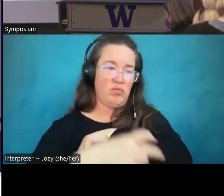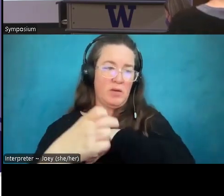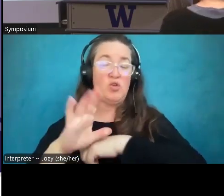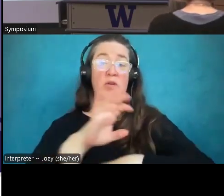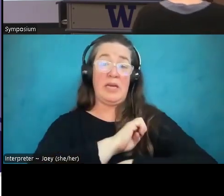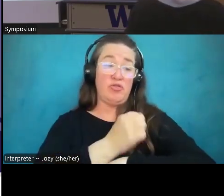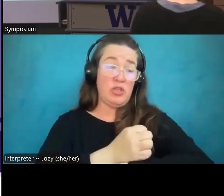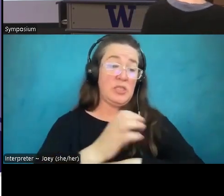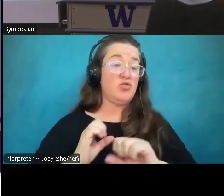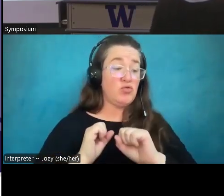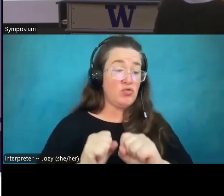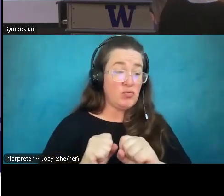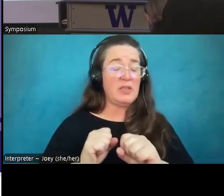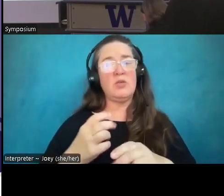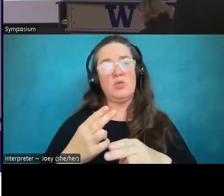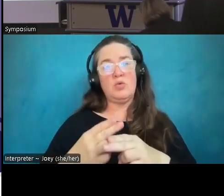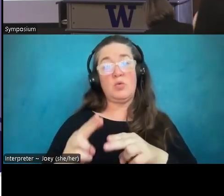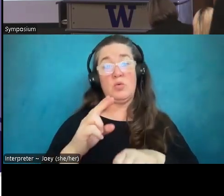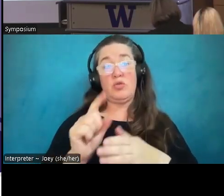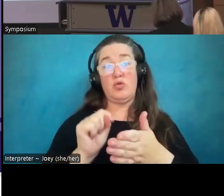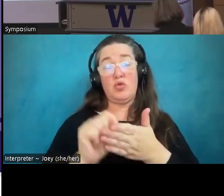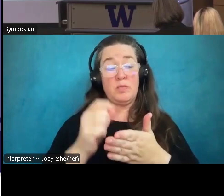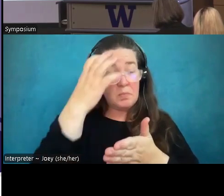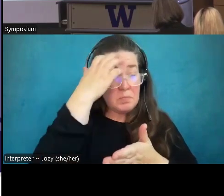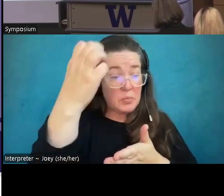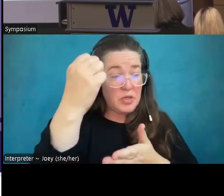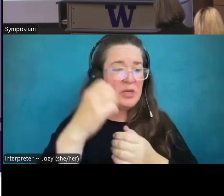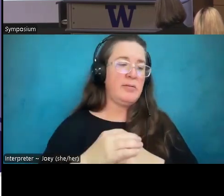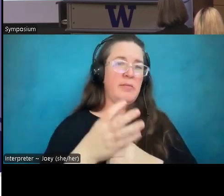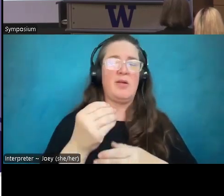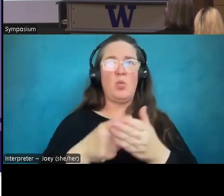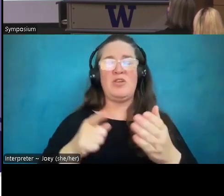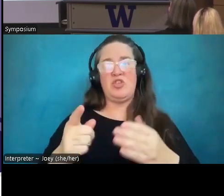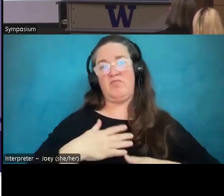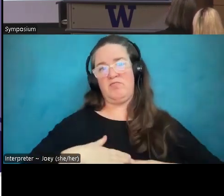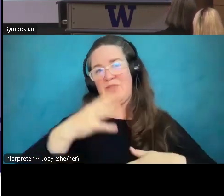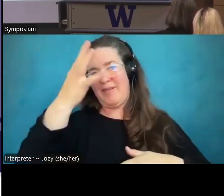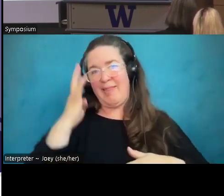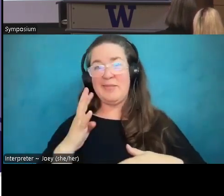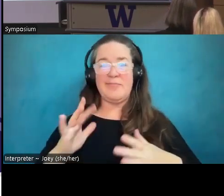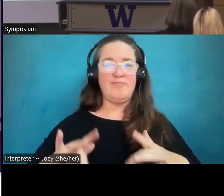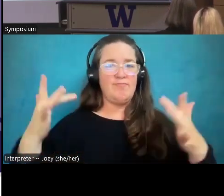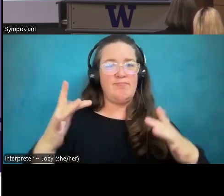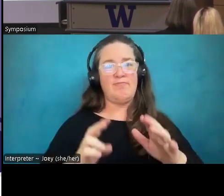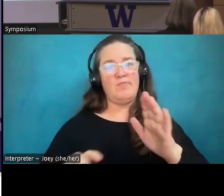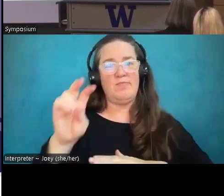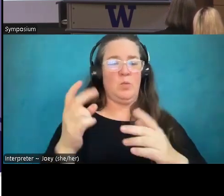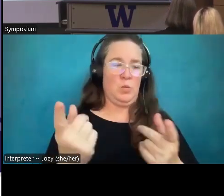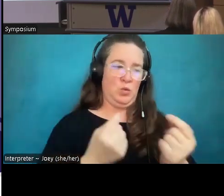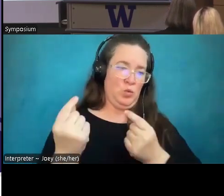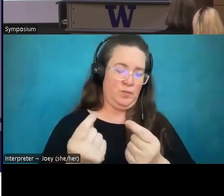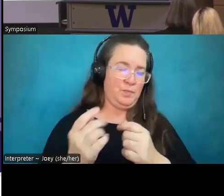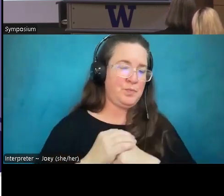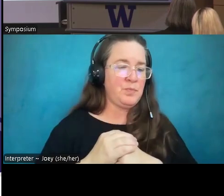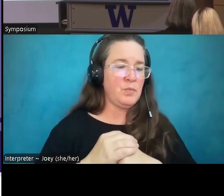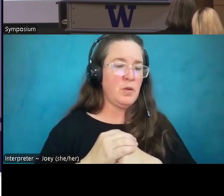disconnected from much of what she valued. Medically retired from her 28-year teaching career in early